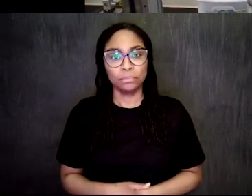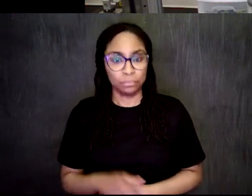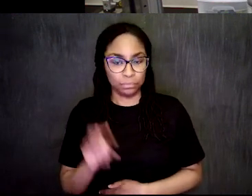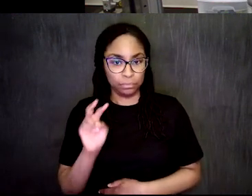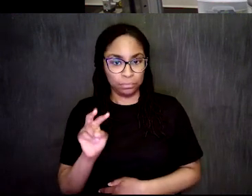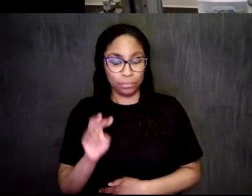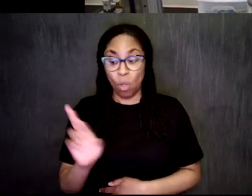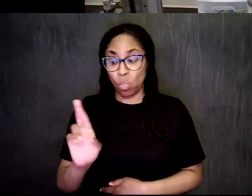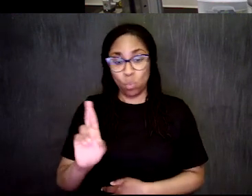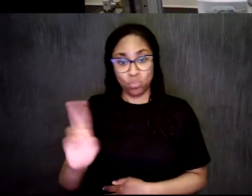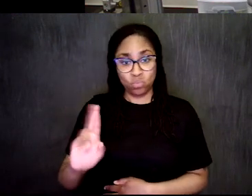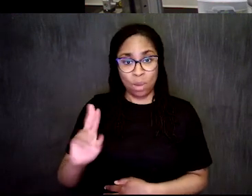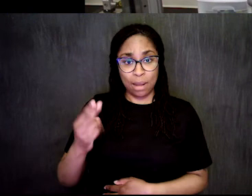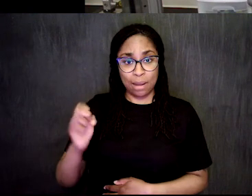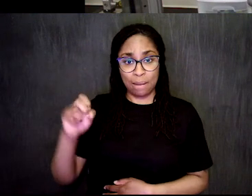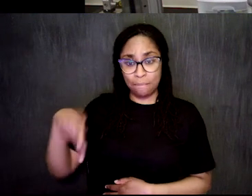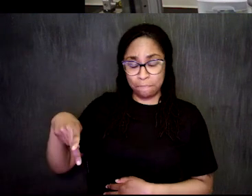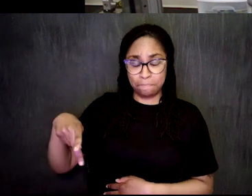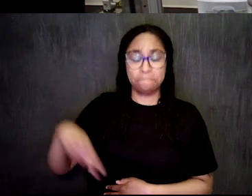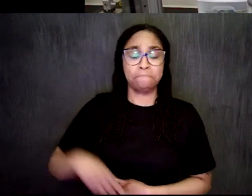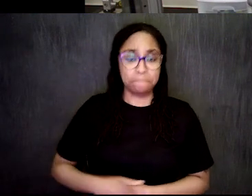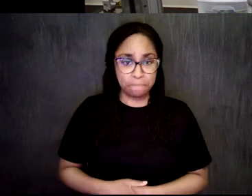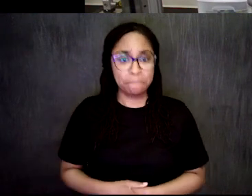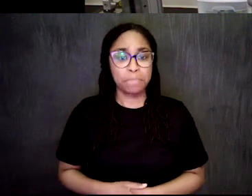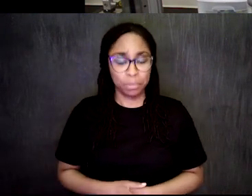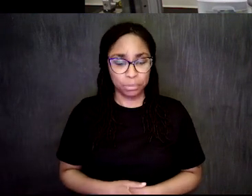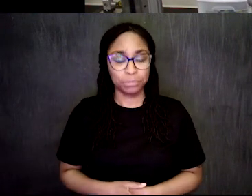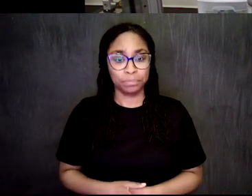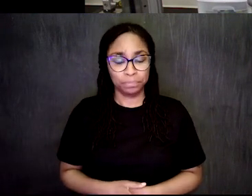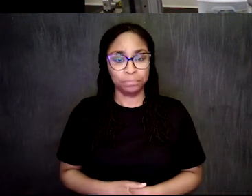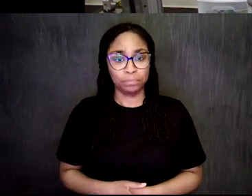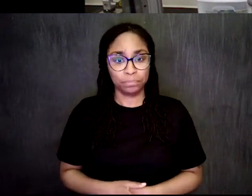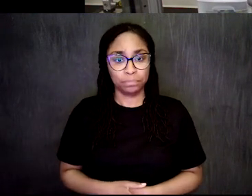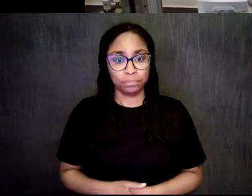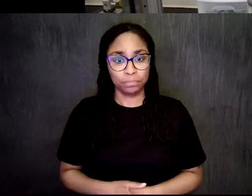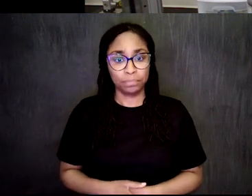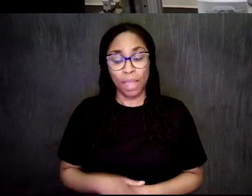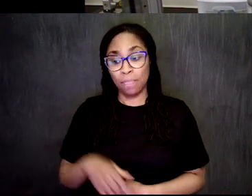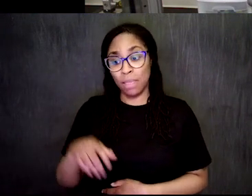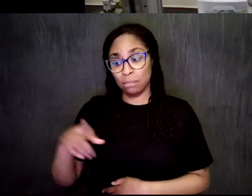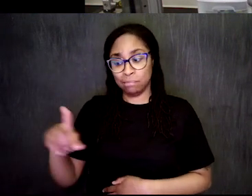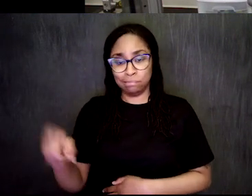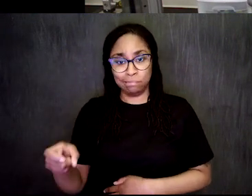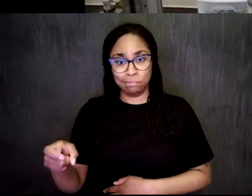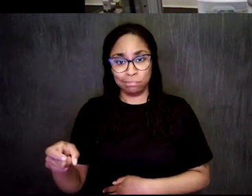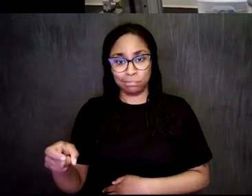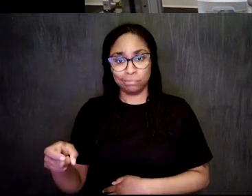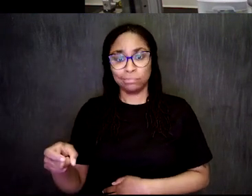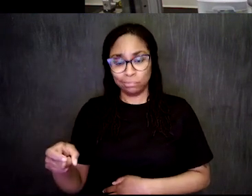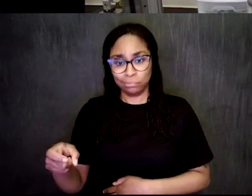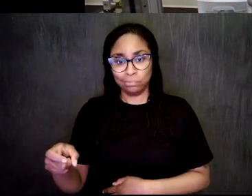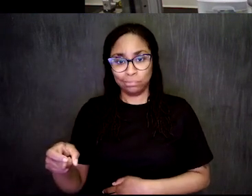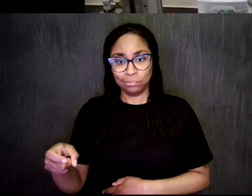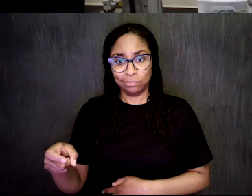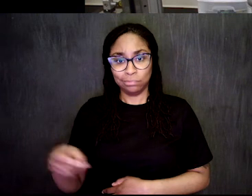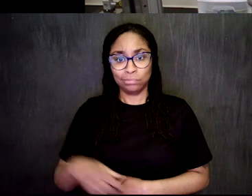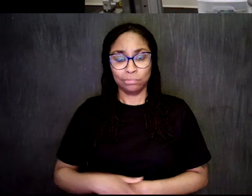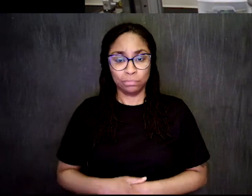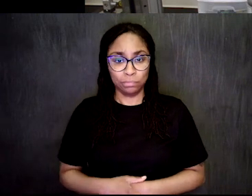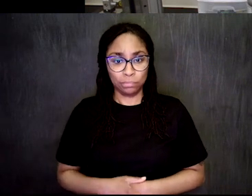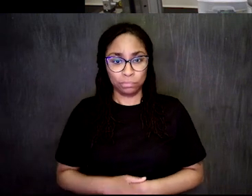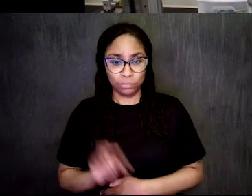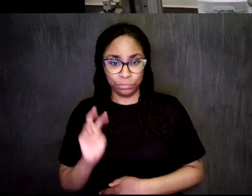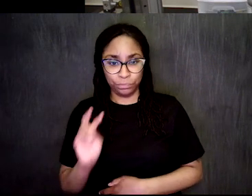position, let's start over on our right hip. So your right hip's going to be down with your right knee bent and then your left leg